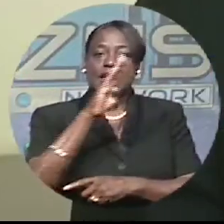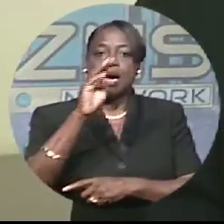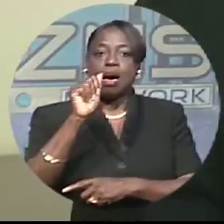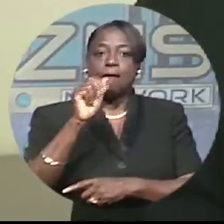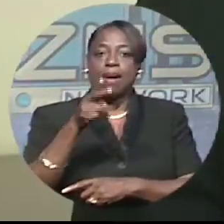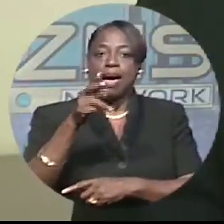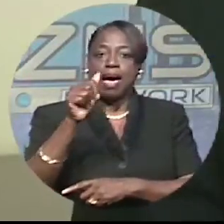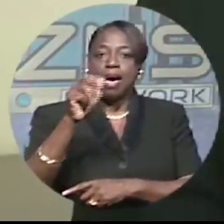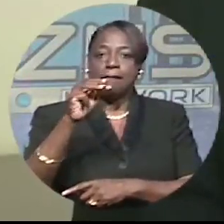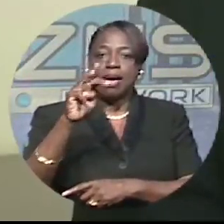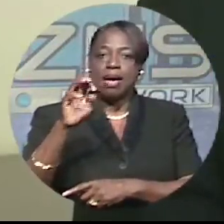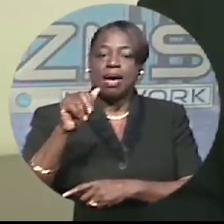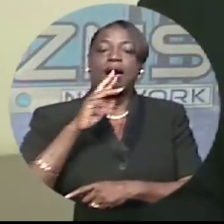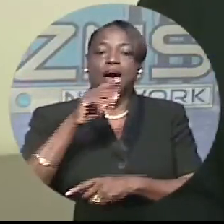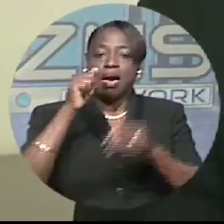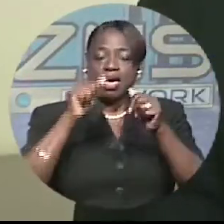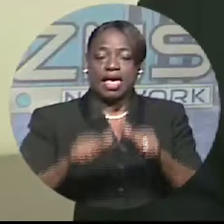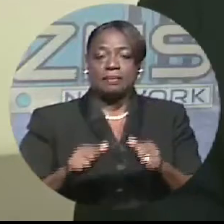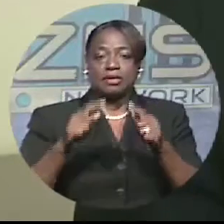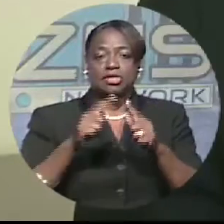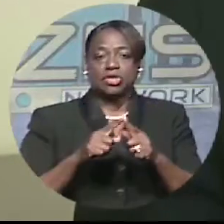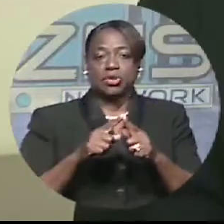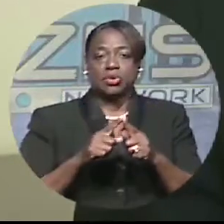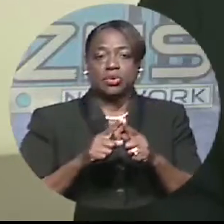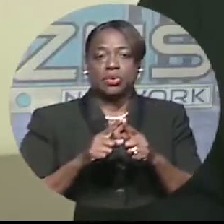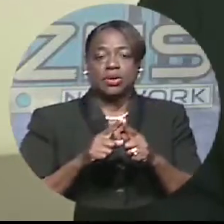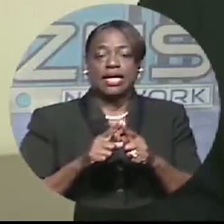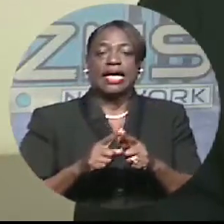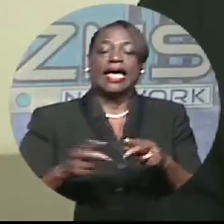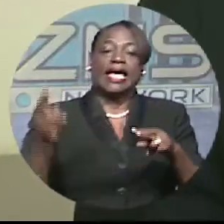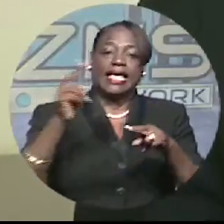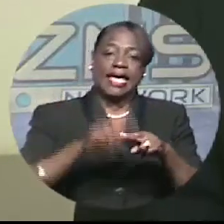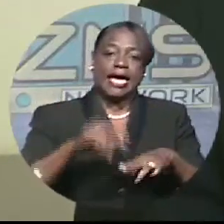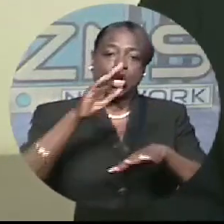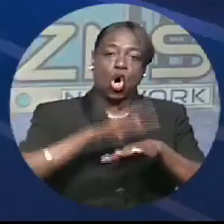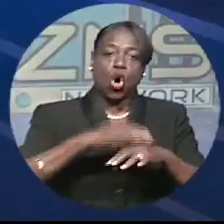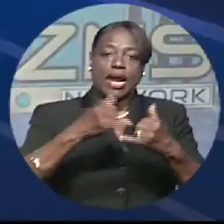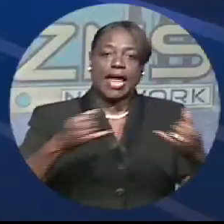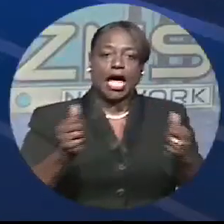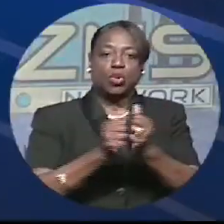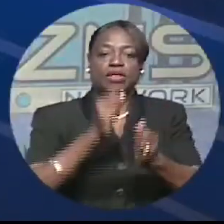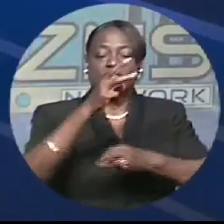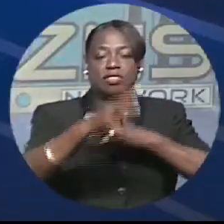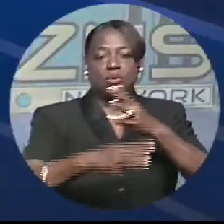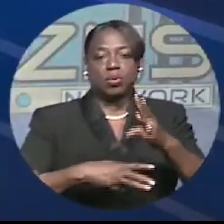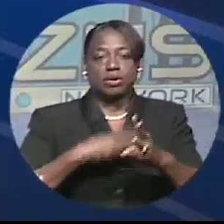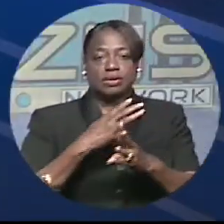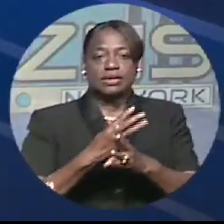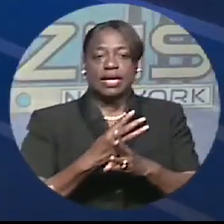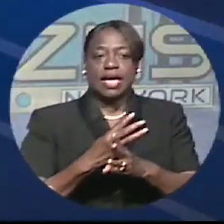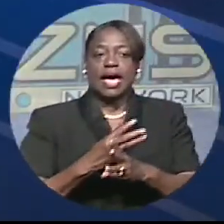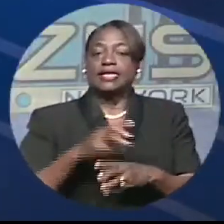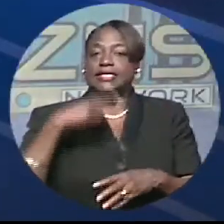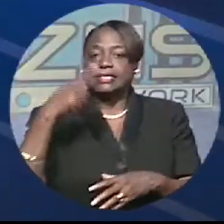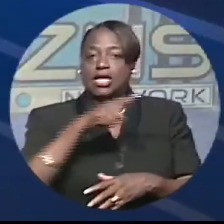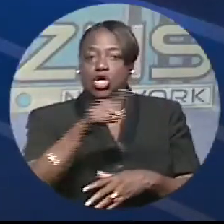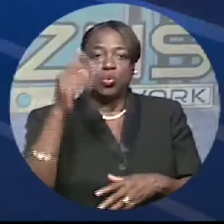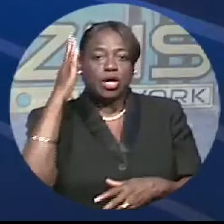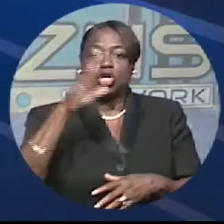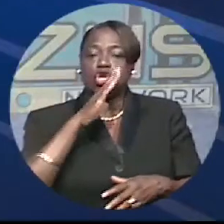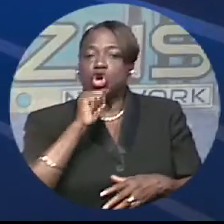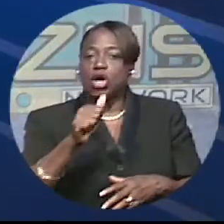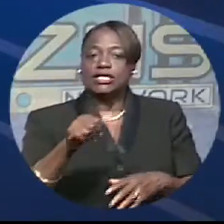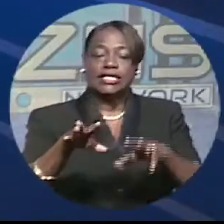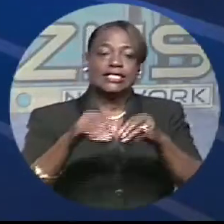Bahamar, are able to game online with the world. And to say that you will not take it